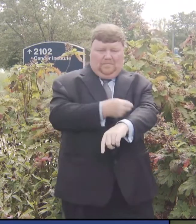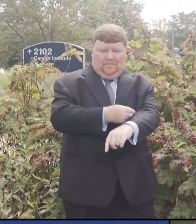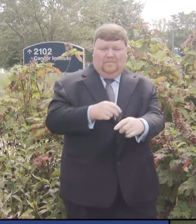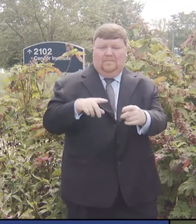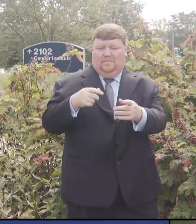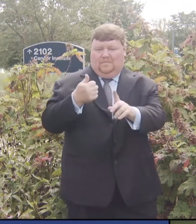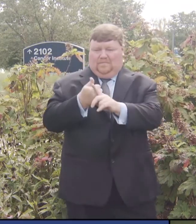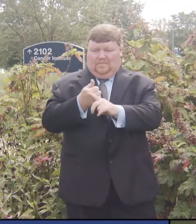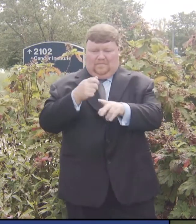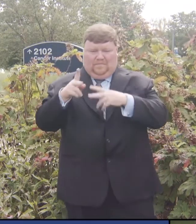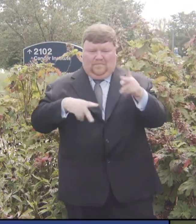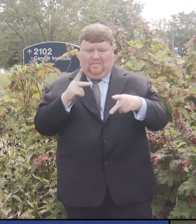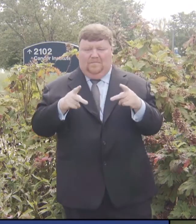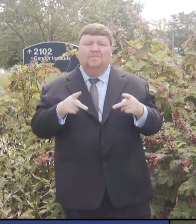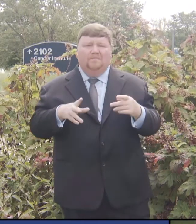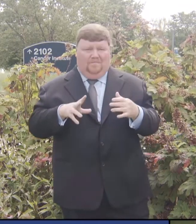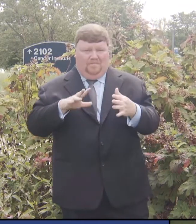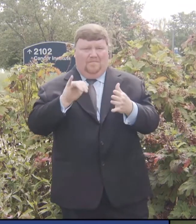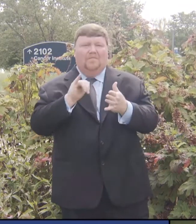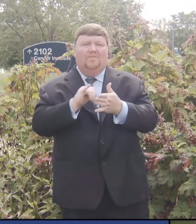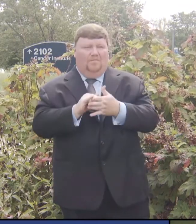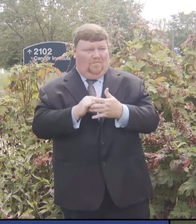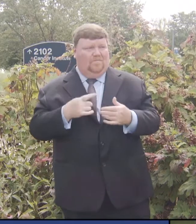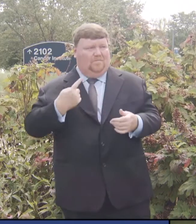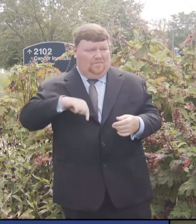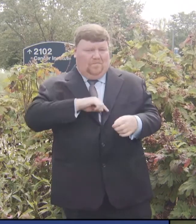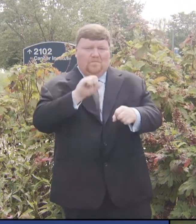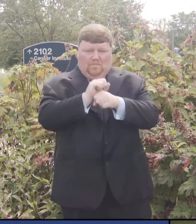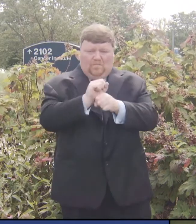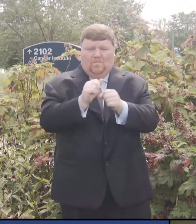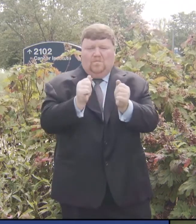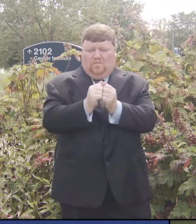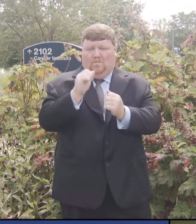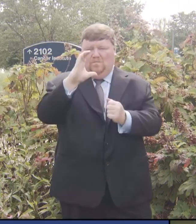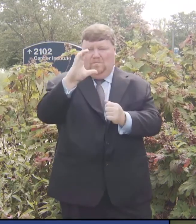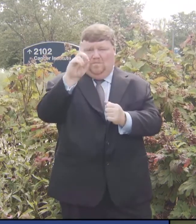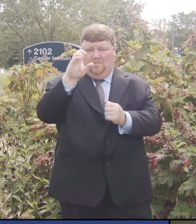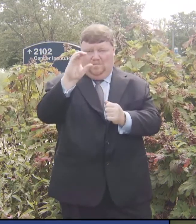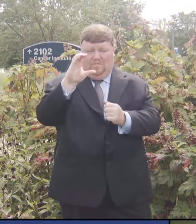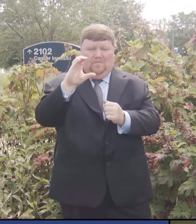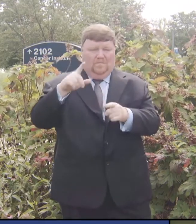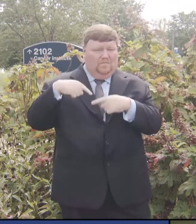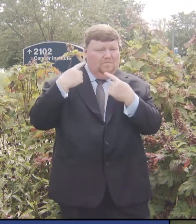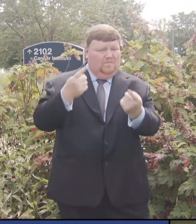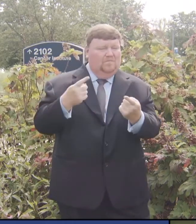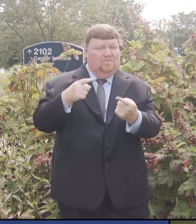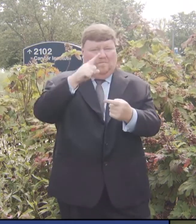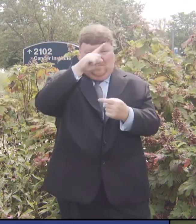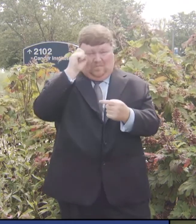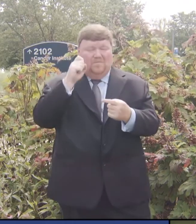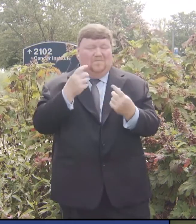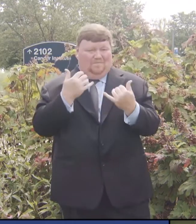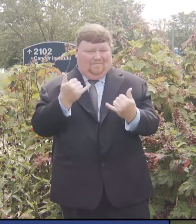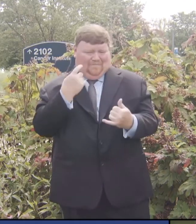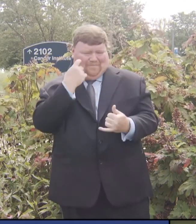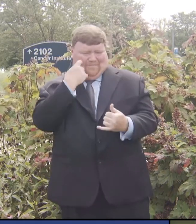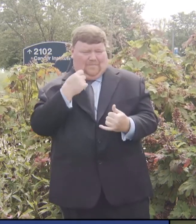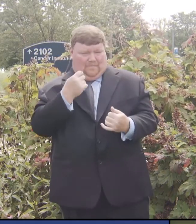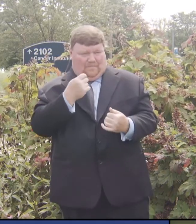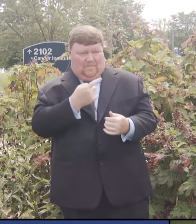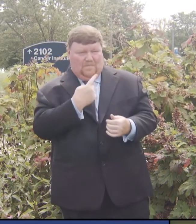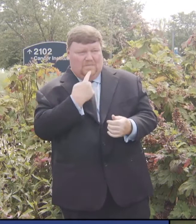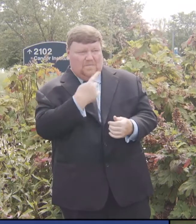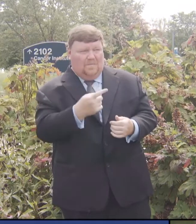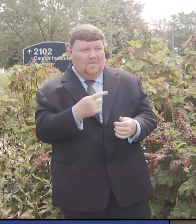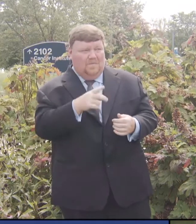these individuals are, has been an exercise that we have been working with the CDC over the summer. More recently, we actually instructed the hospitals through